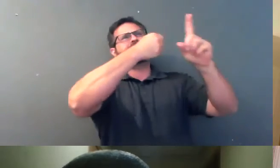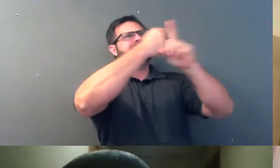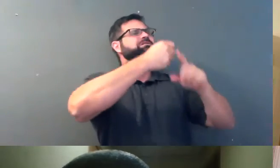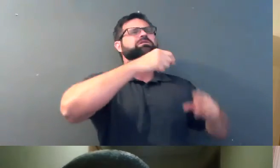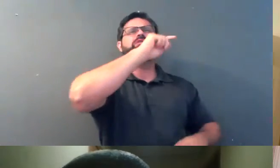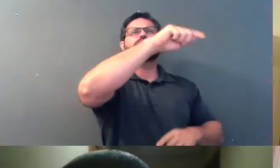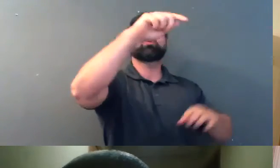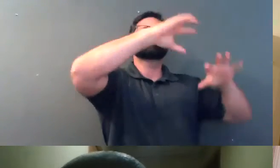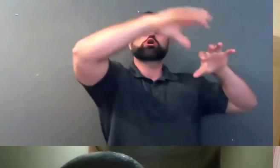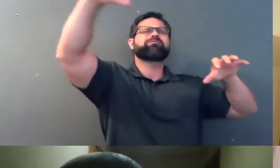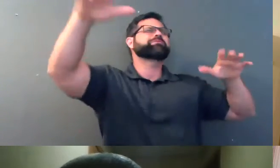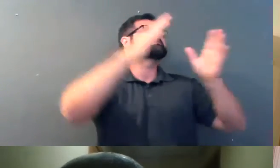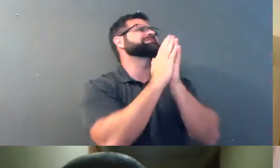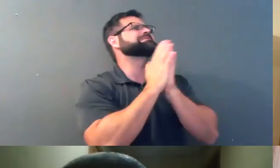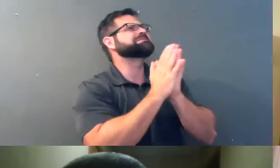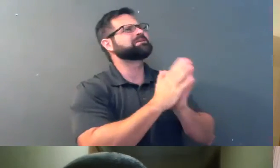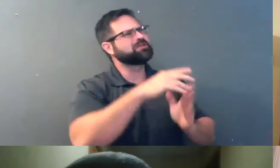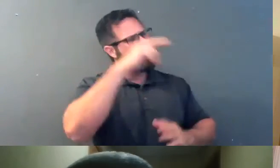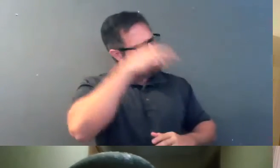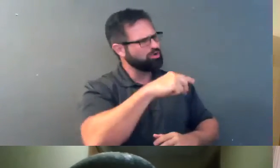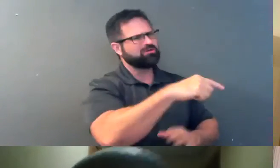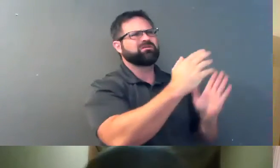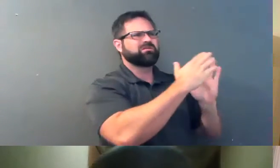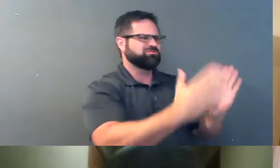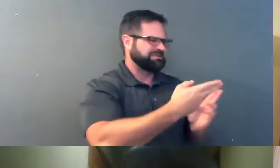attend to the issue.